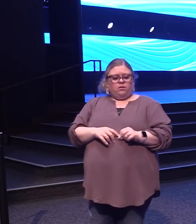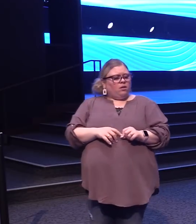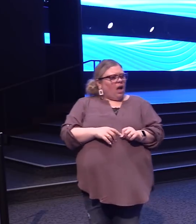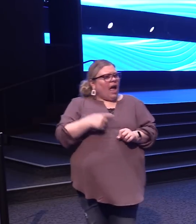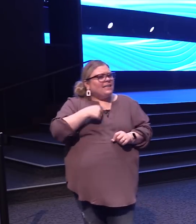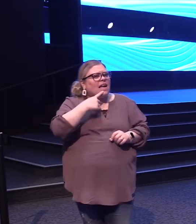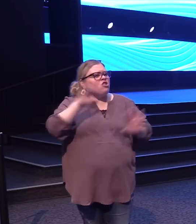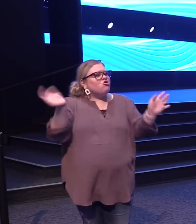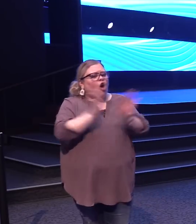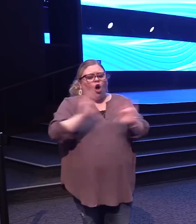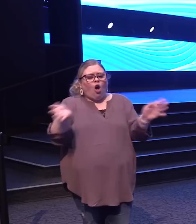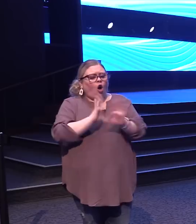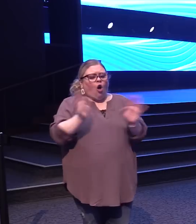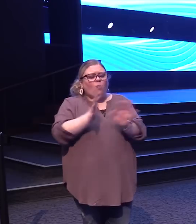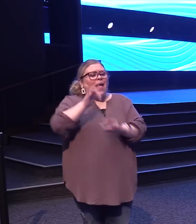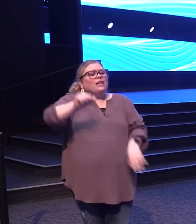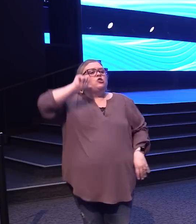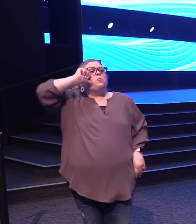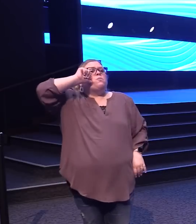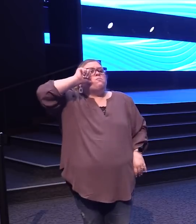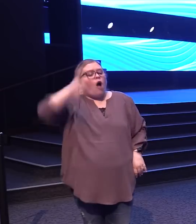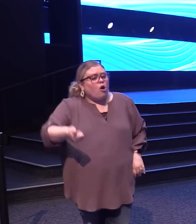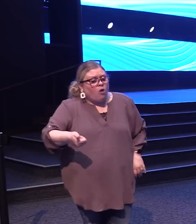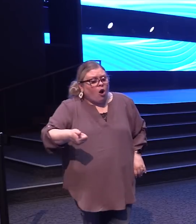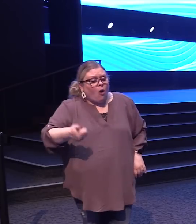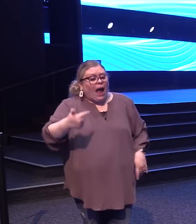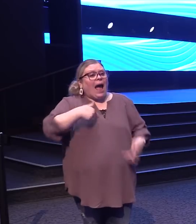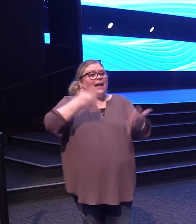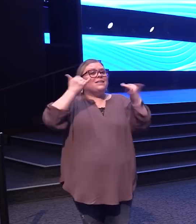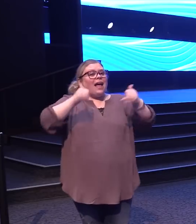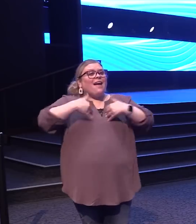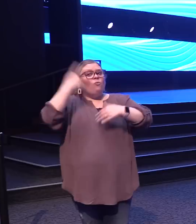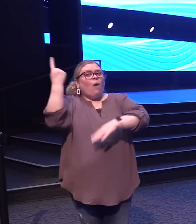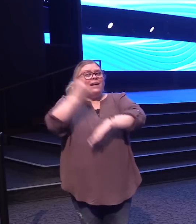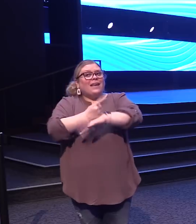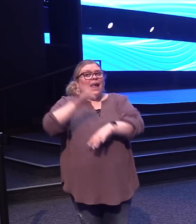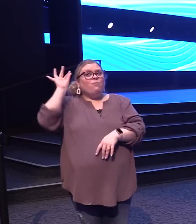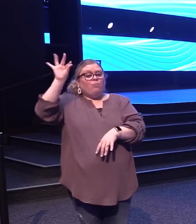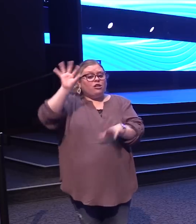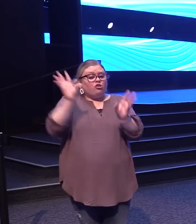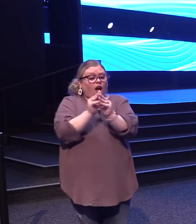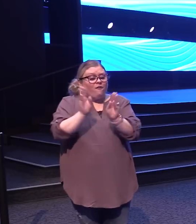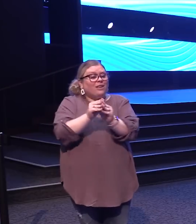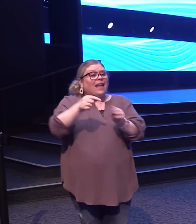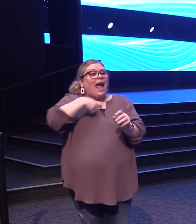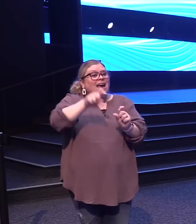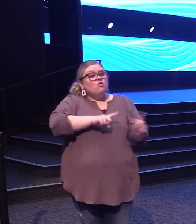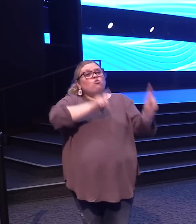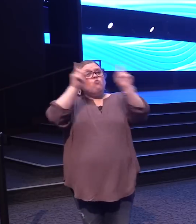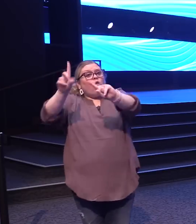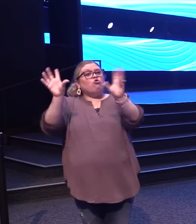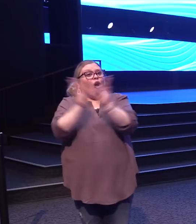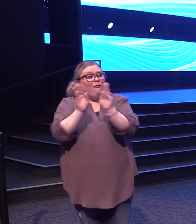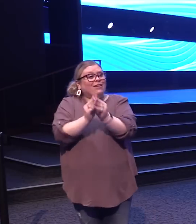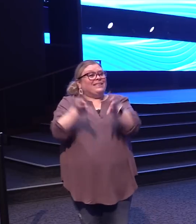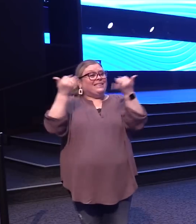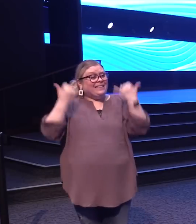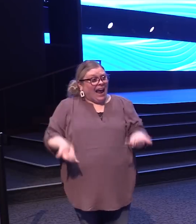And I said, no, man, that's tomorrow. I still have one day at the conference. You need to bring me there right